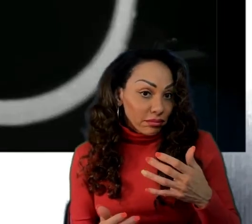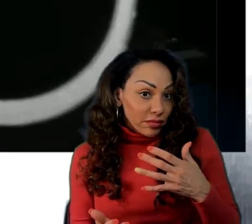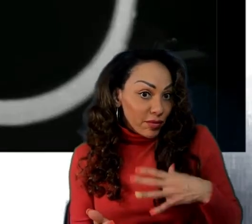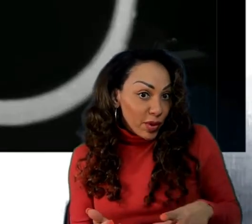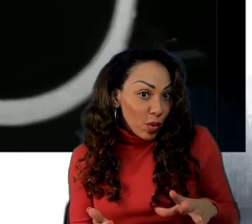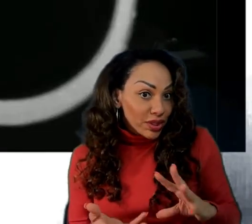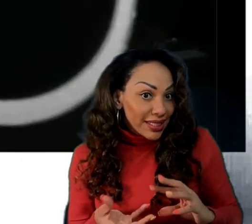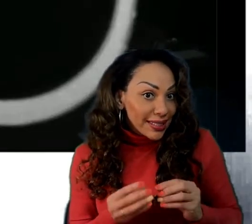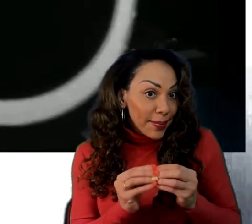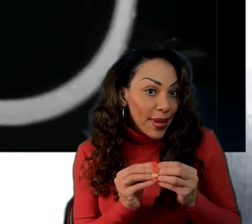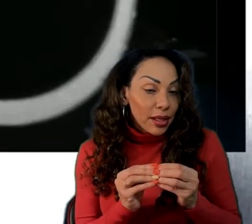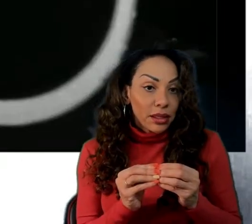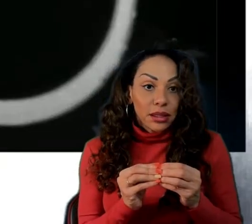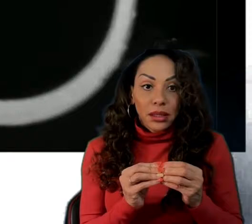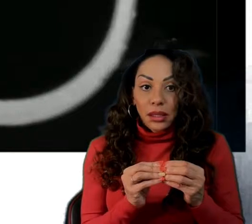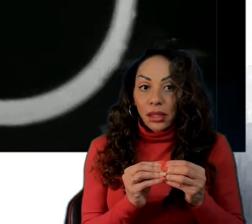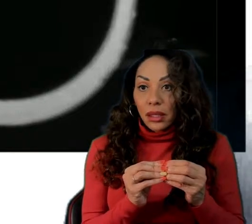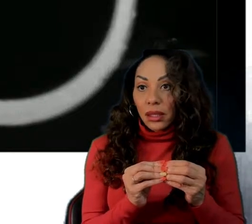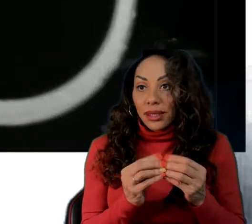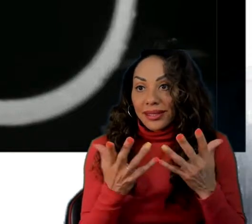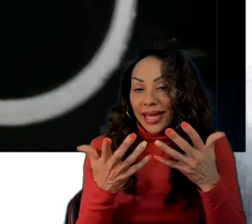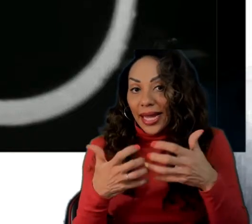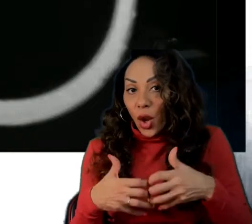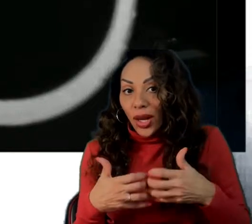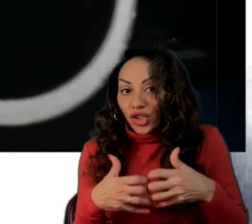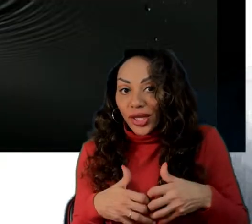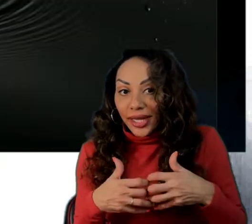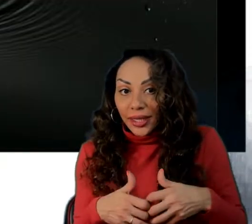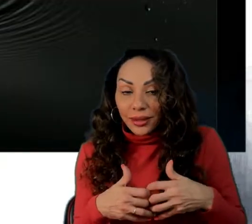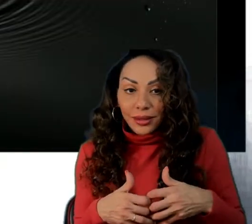different way, more in tune with nature.